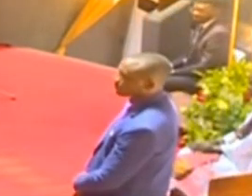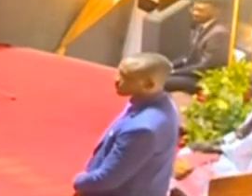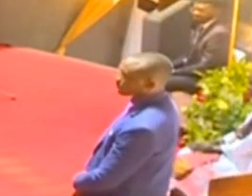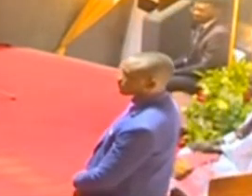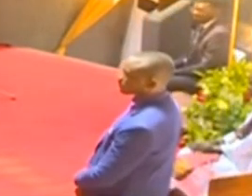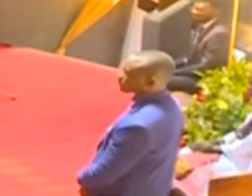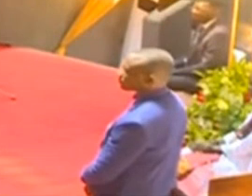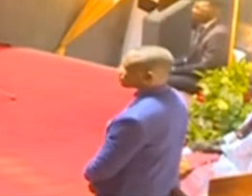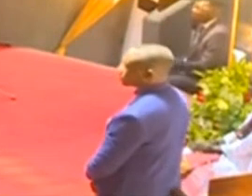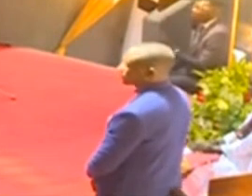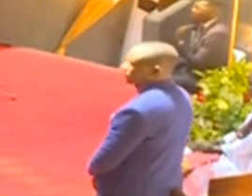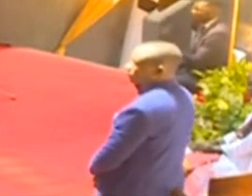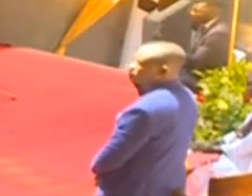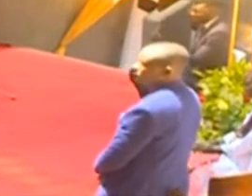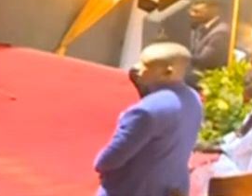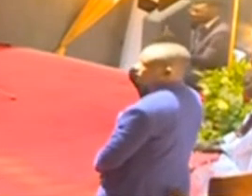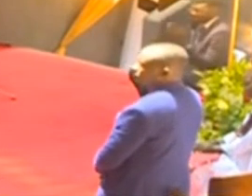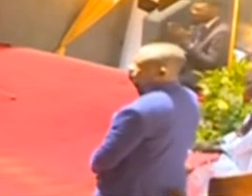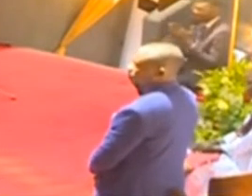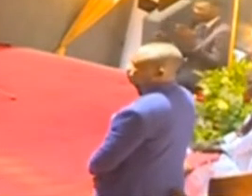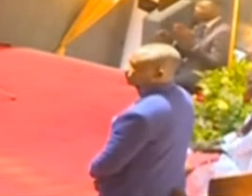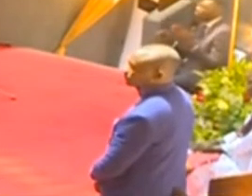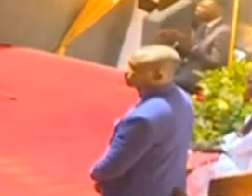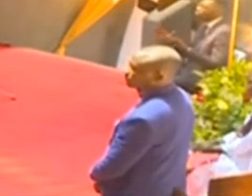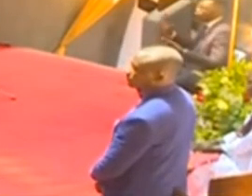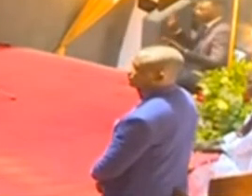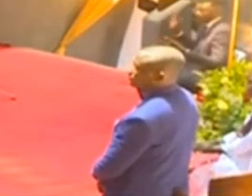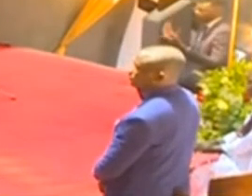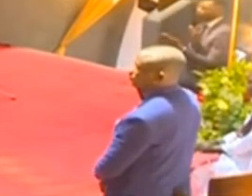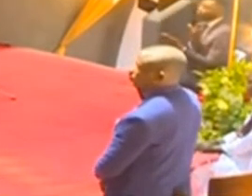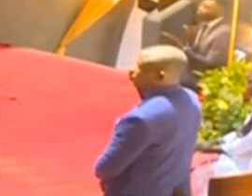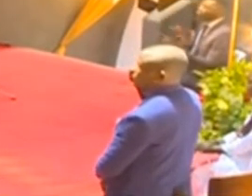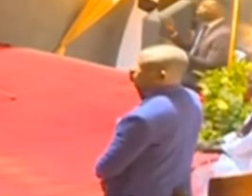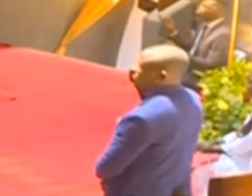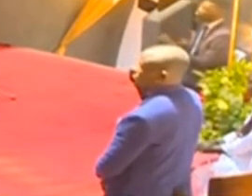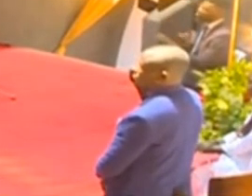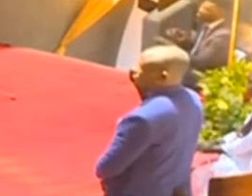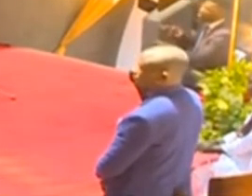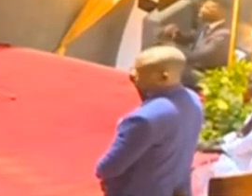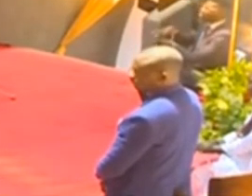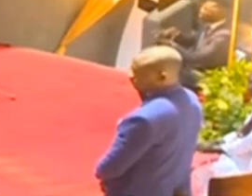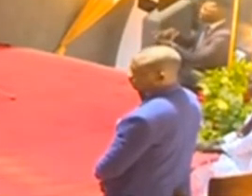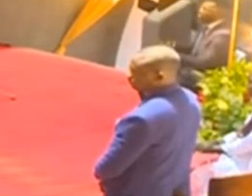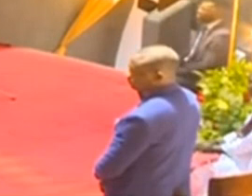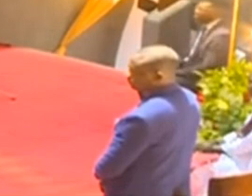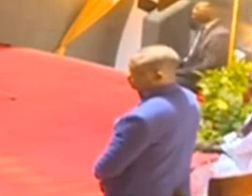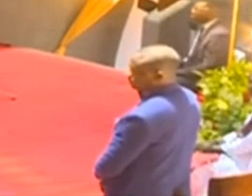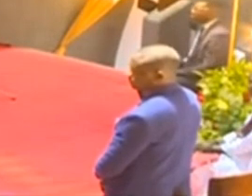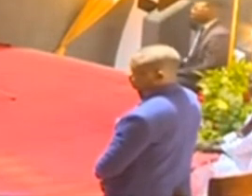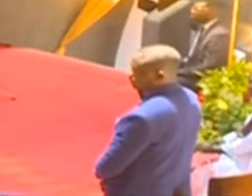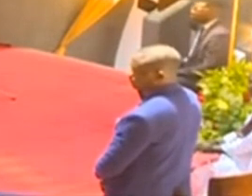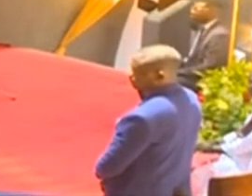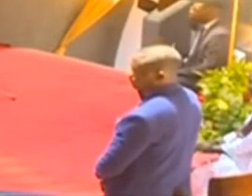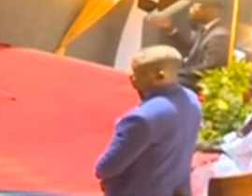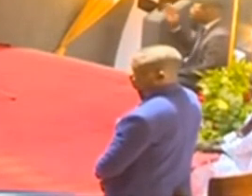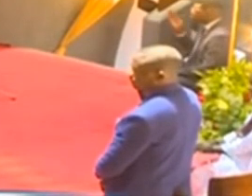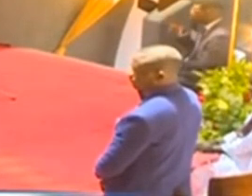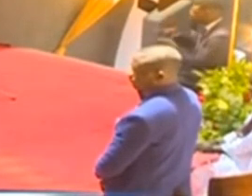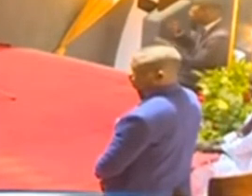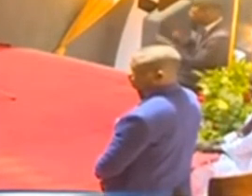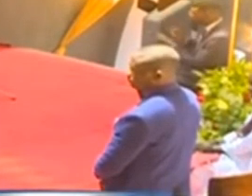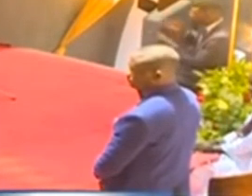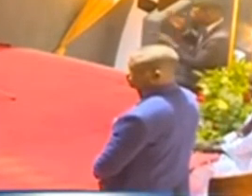Every thief shall be expelled from the earth. God's earth. When God